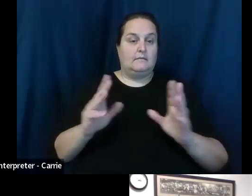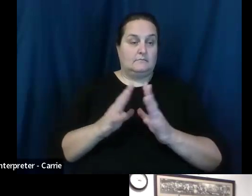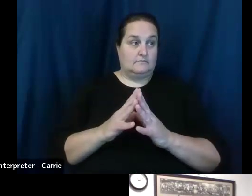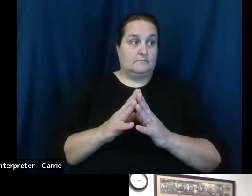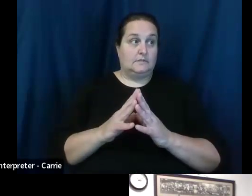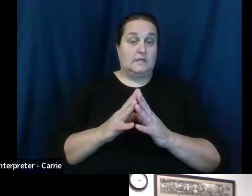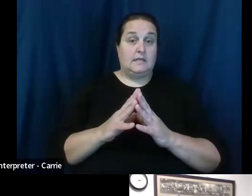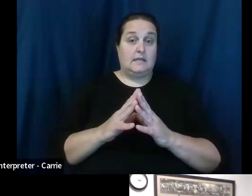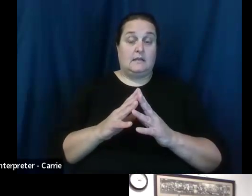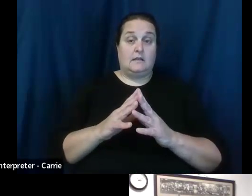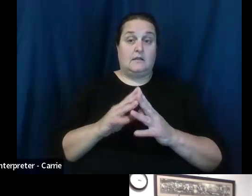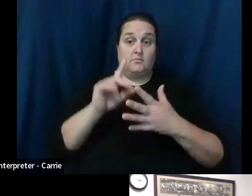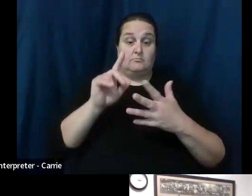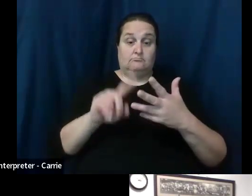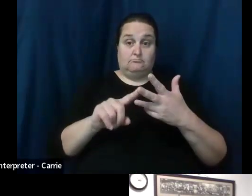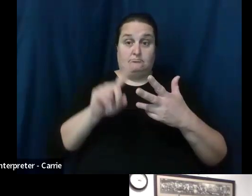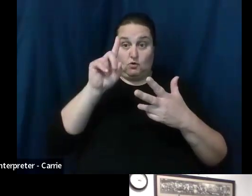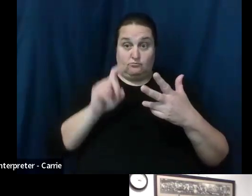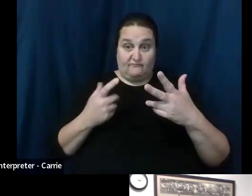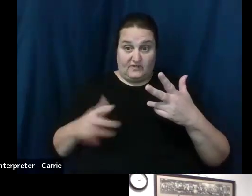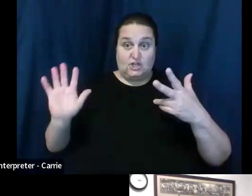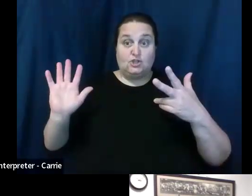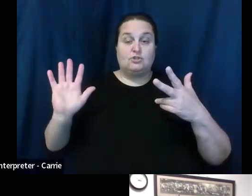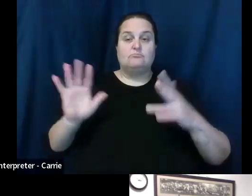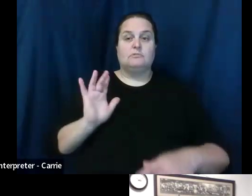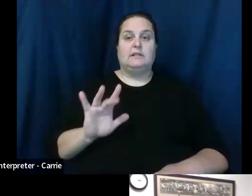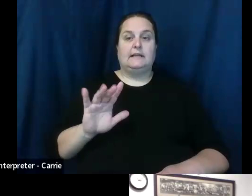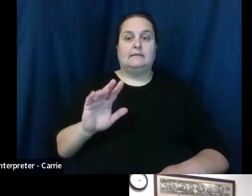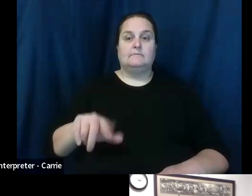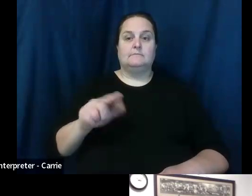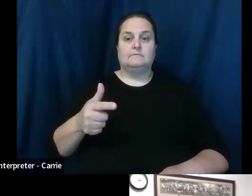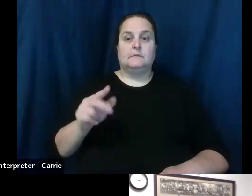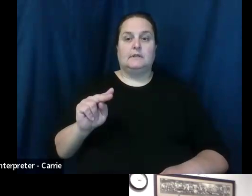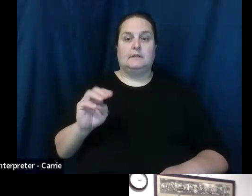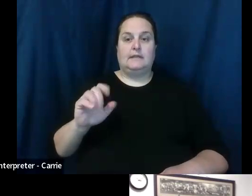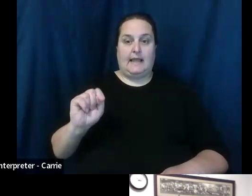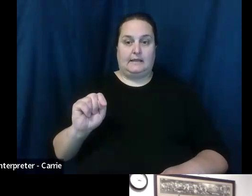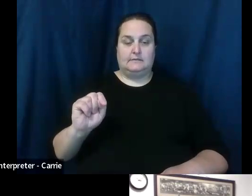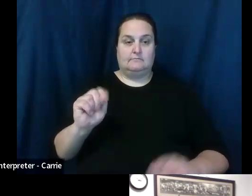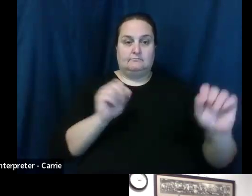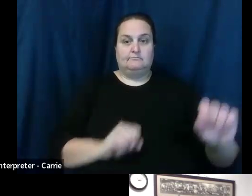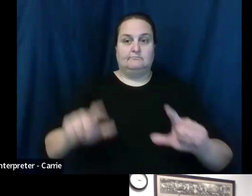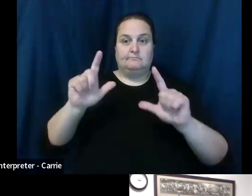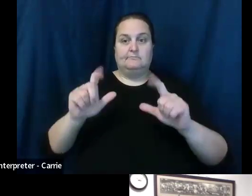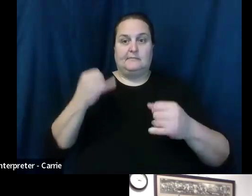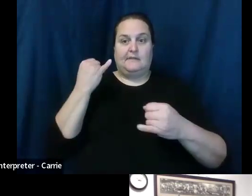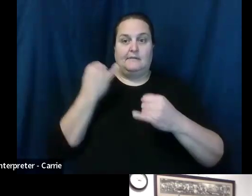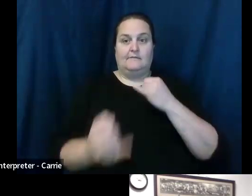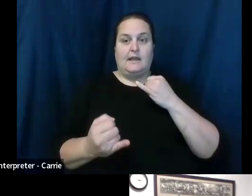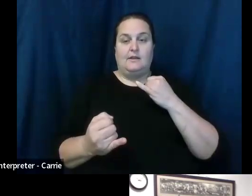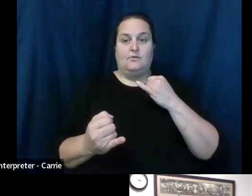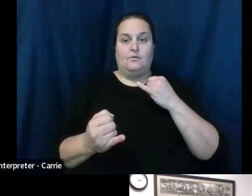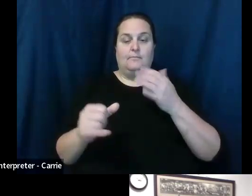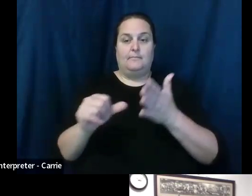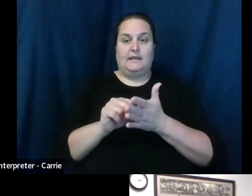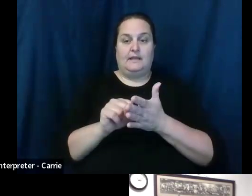Once you're finished with those questions, you click next at the bottom of the page. It will take you to the final page of step one.